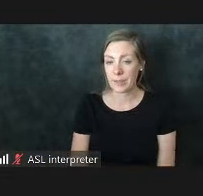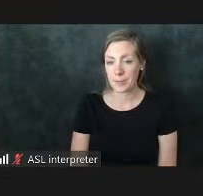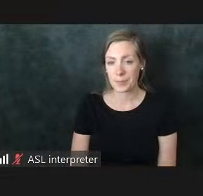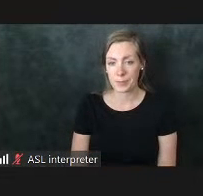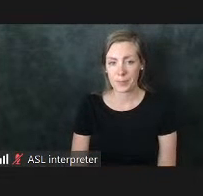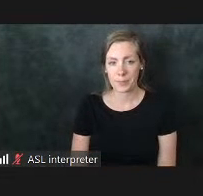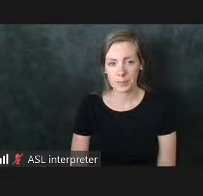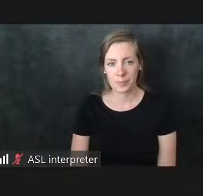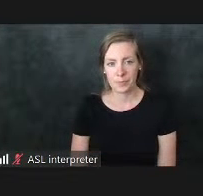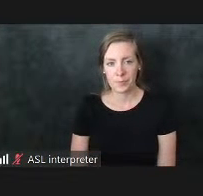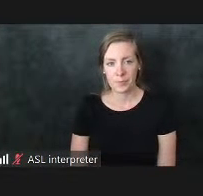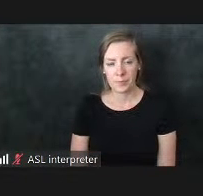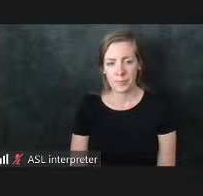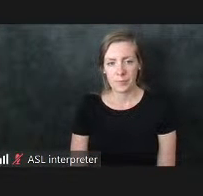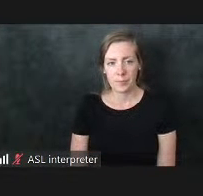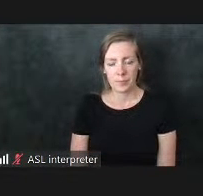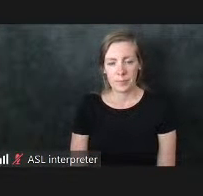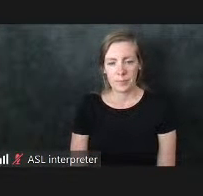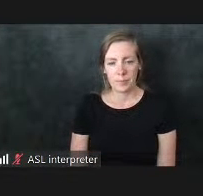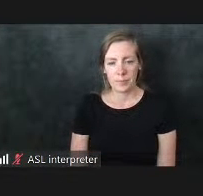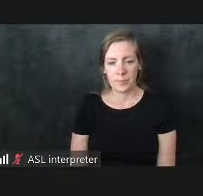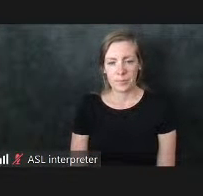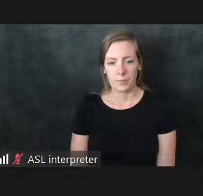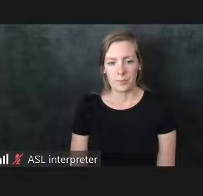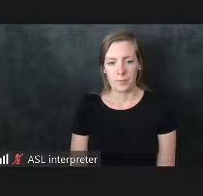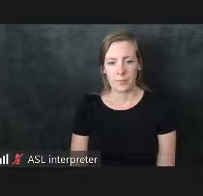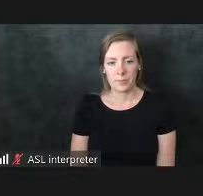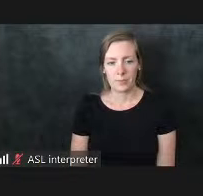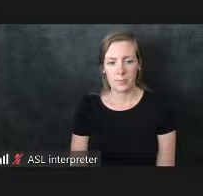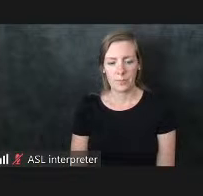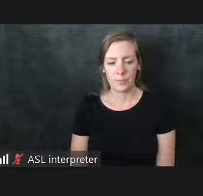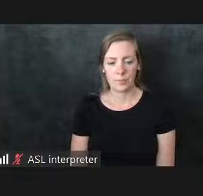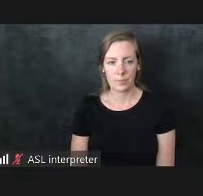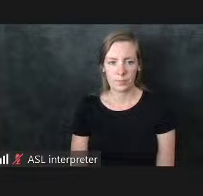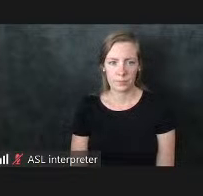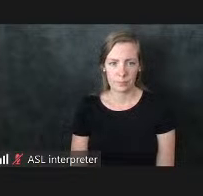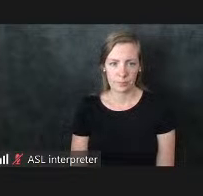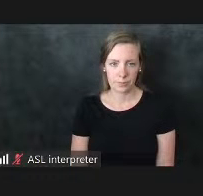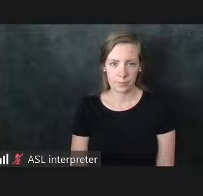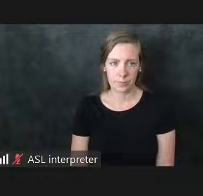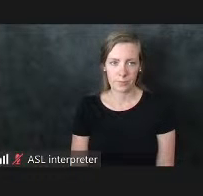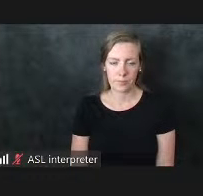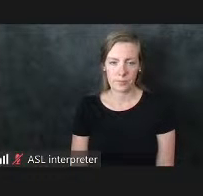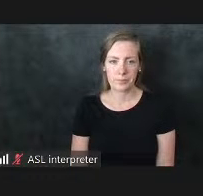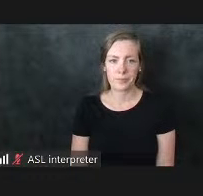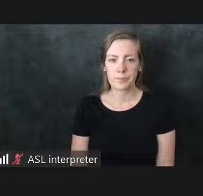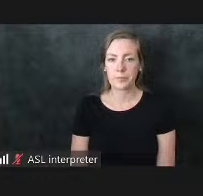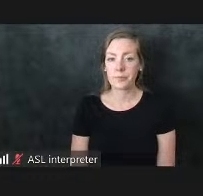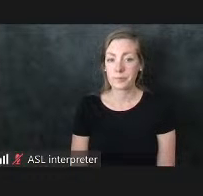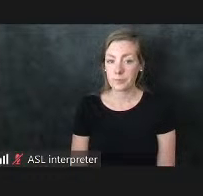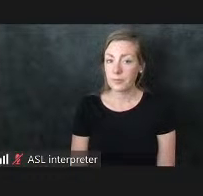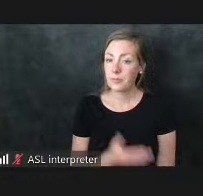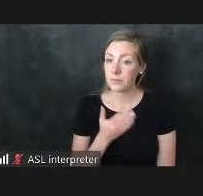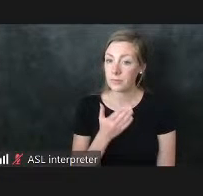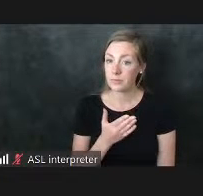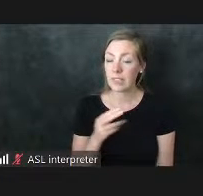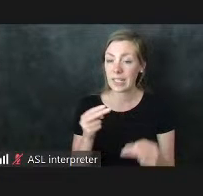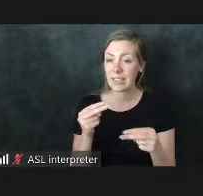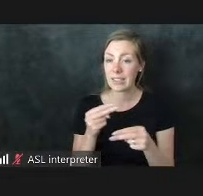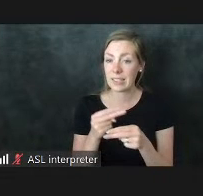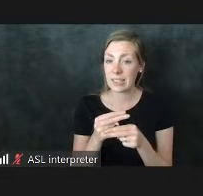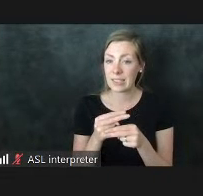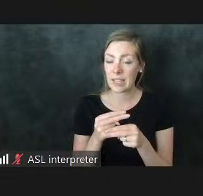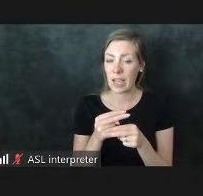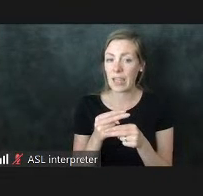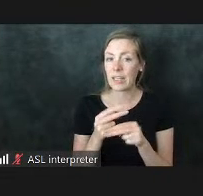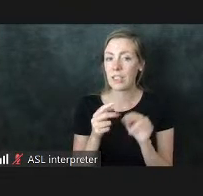fue un evento bastante significante. And I think this slide really puts into perspective